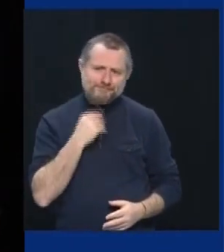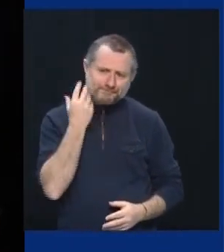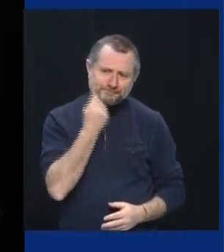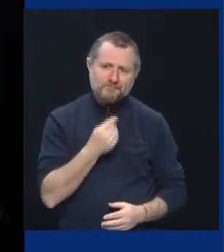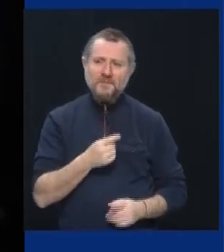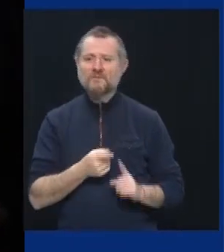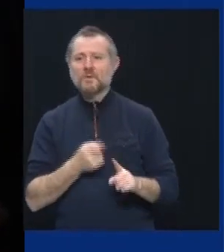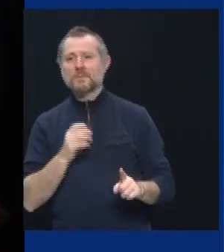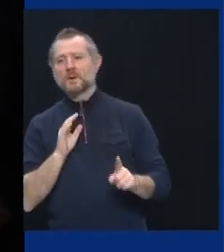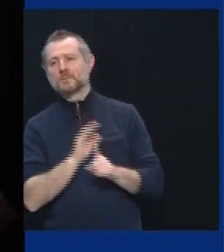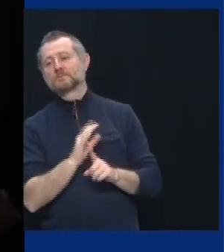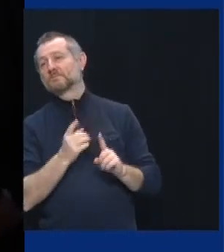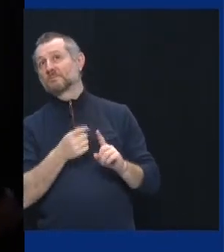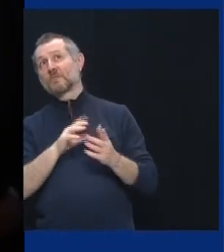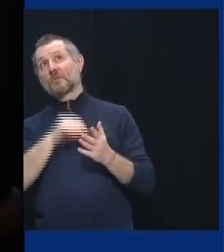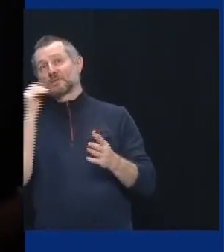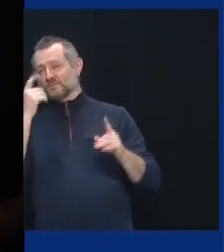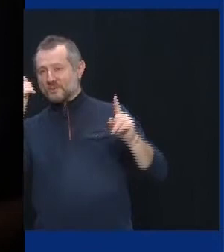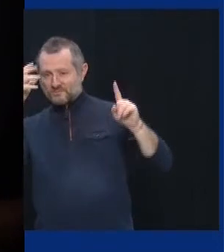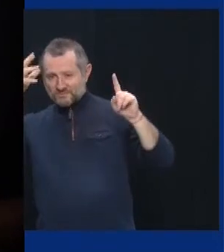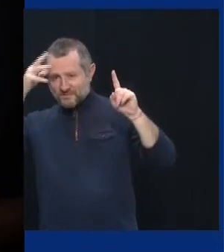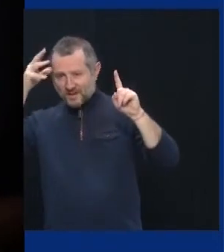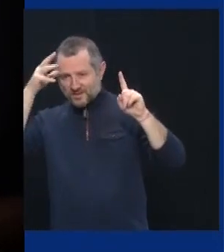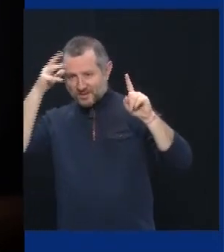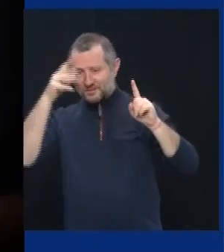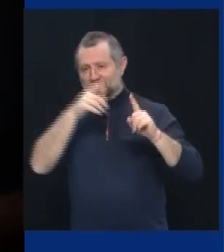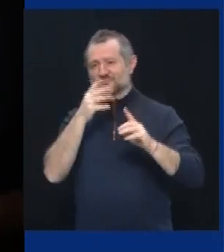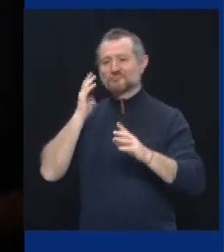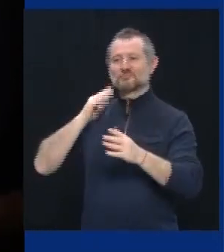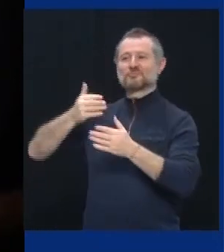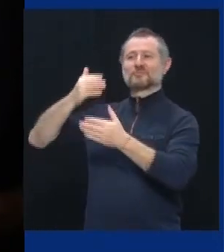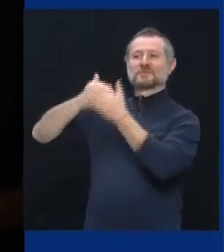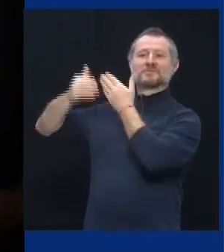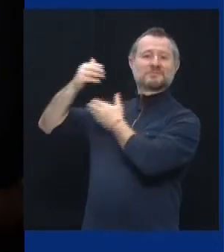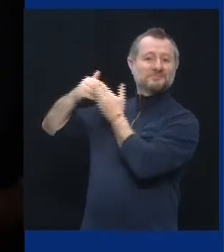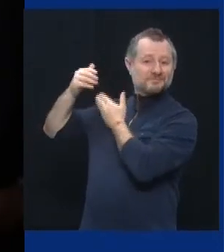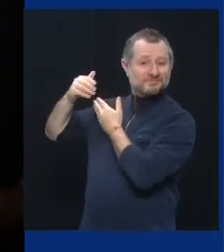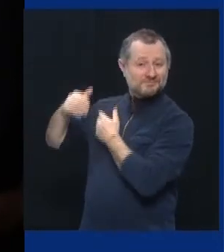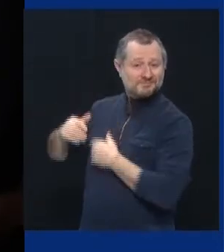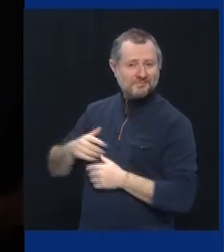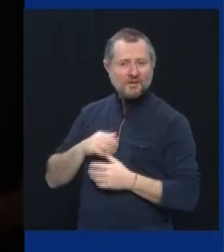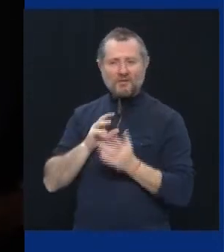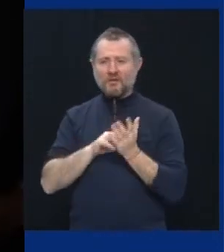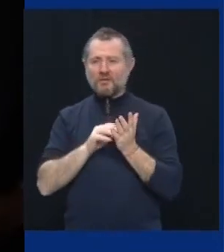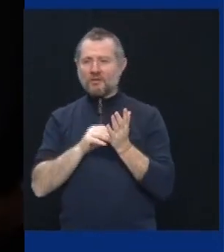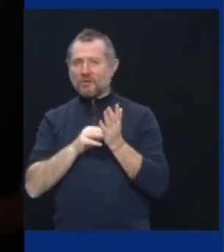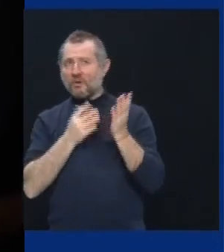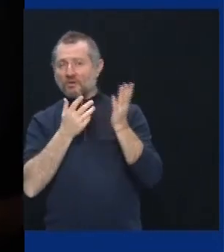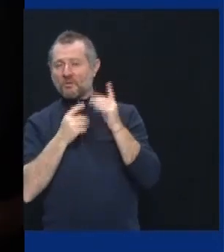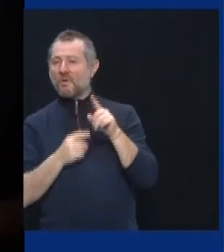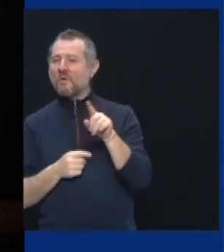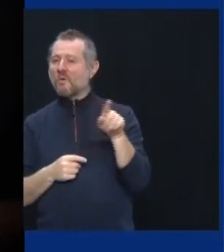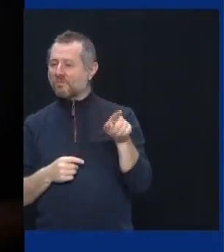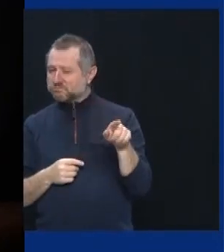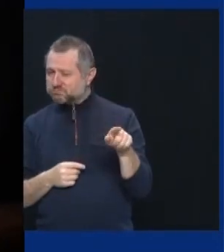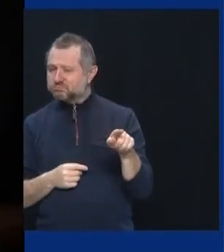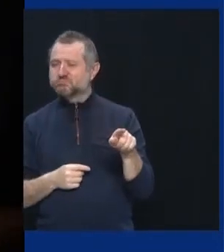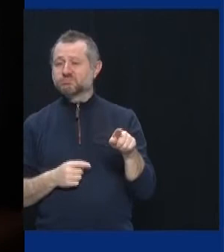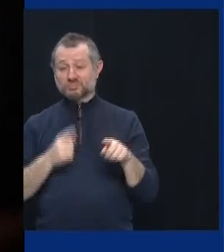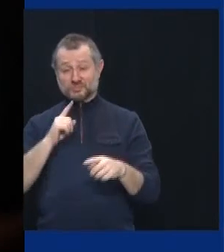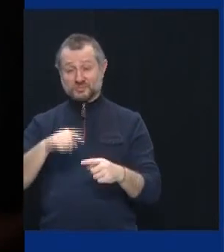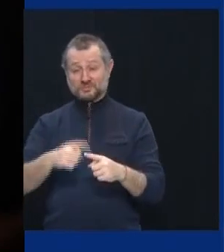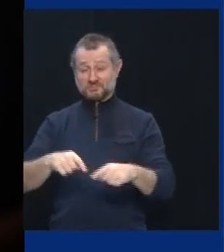and generations that he has served with to make certain that when